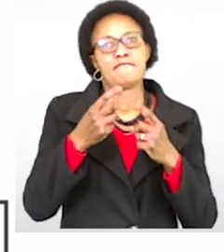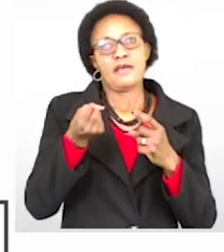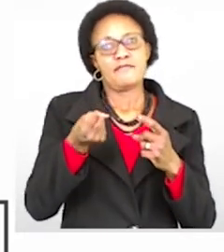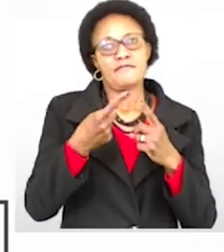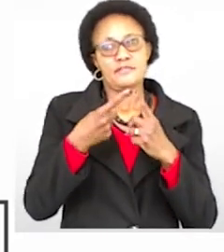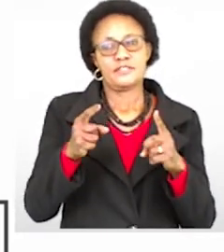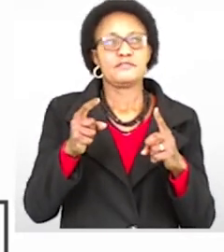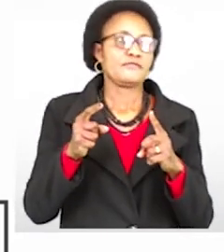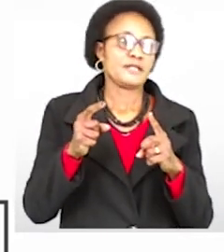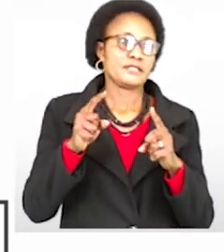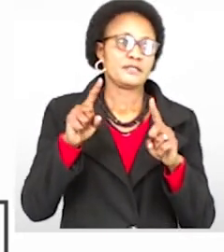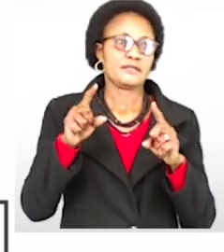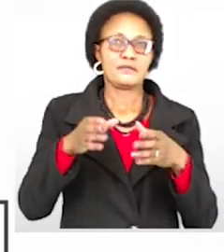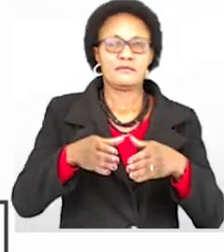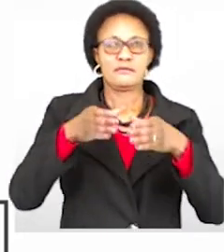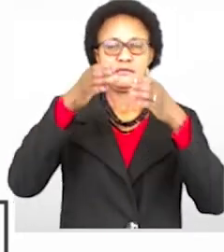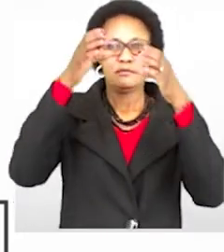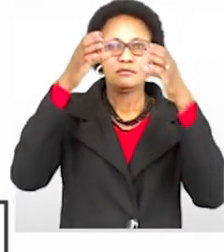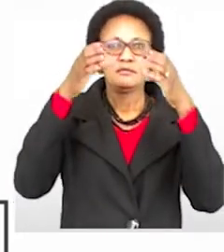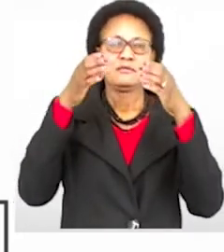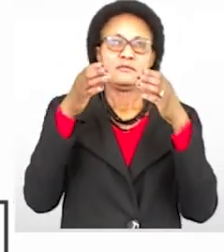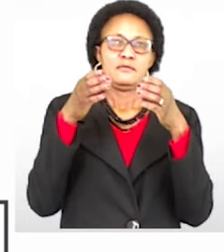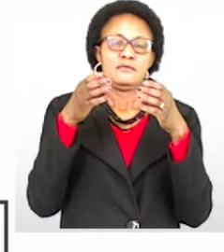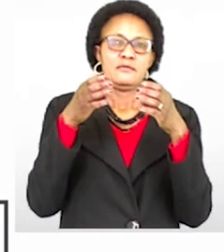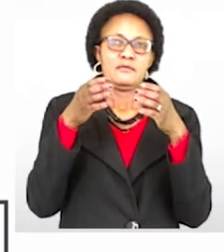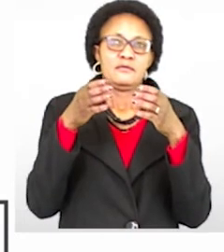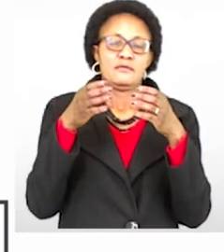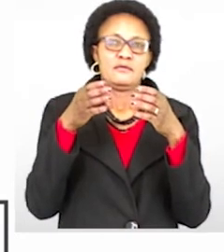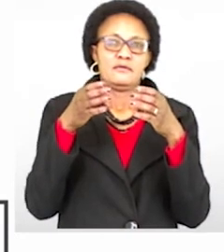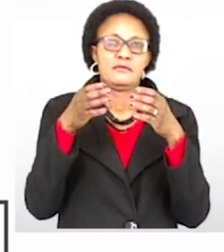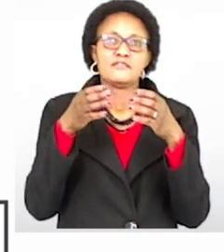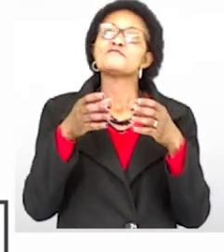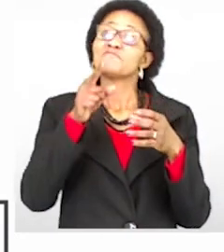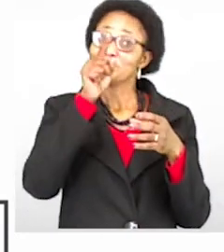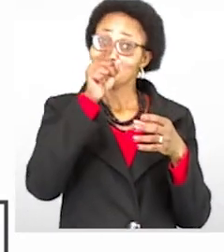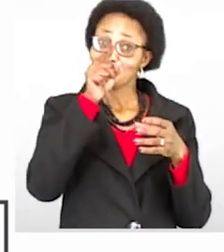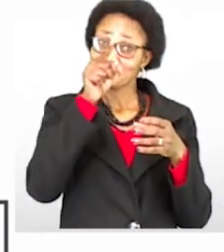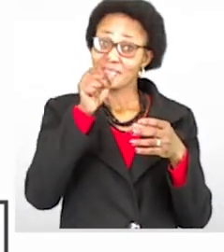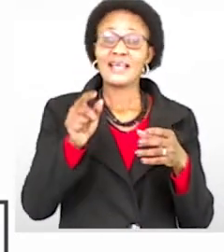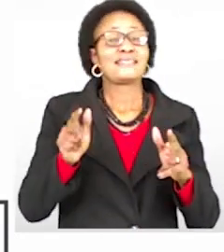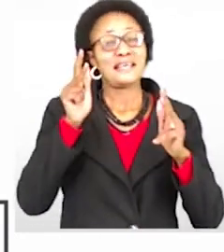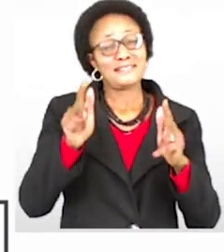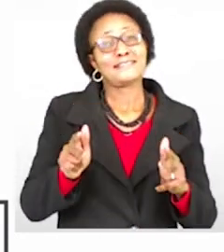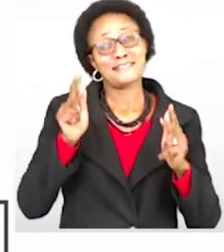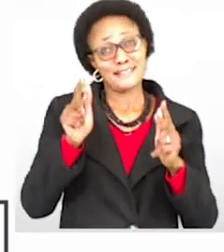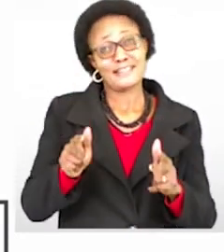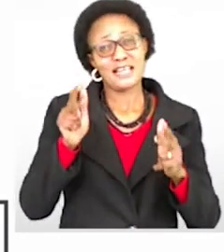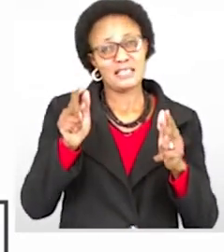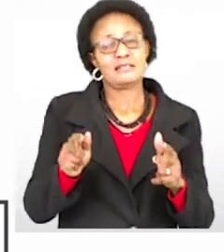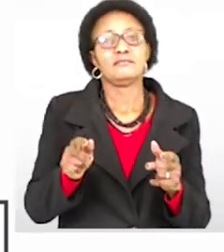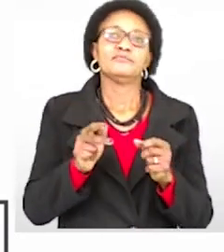all sorts of shapes to help us say that this is a train. Can you make the sound of a